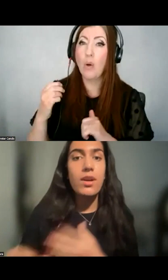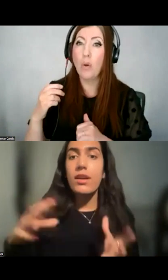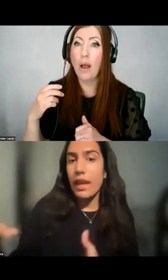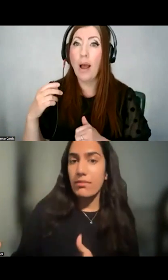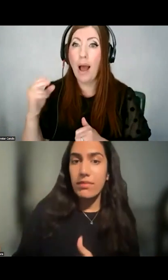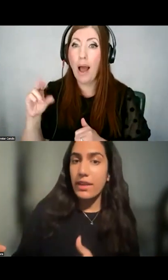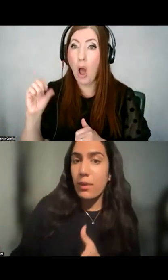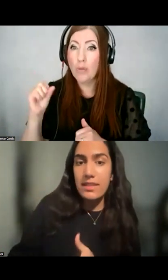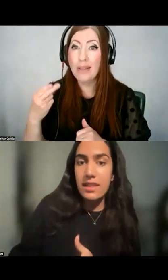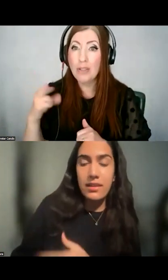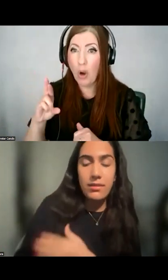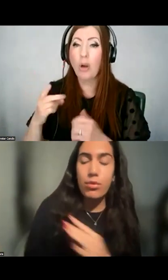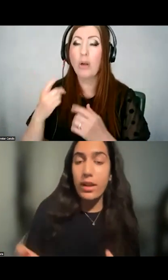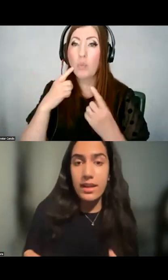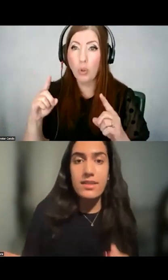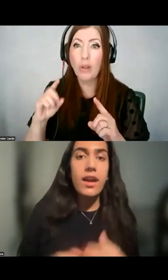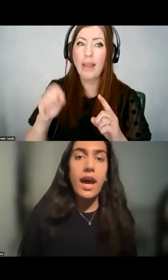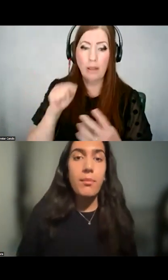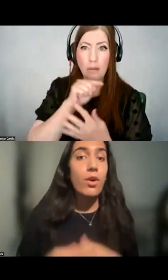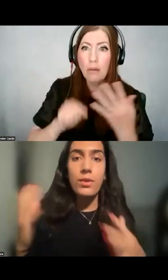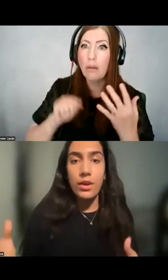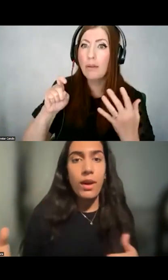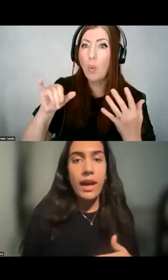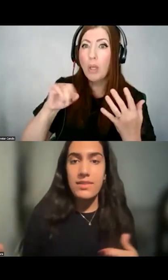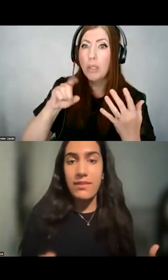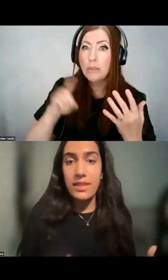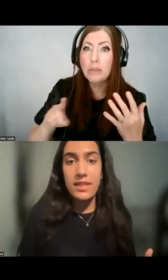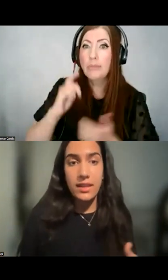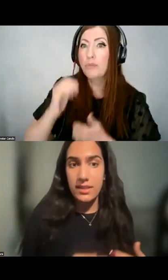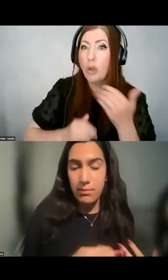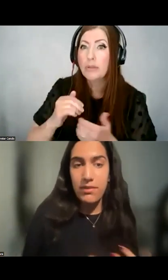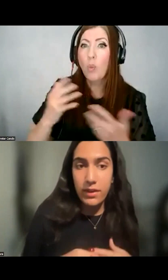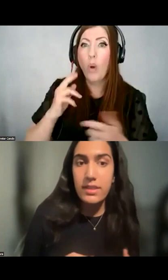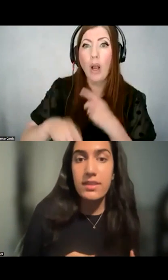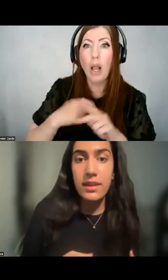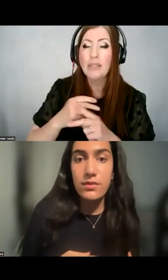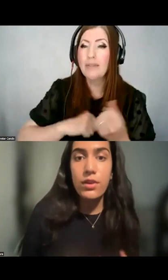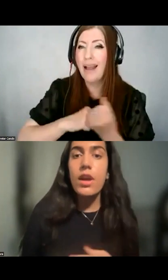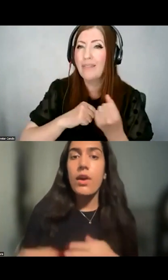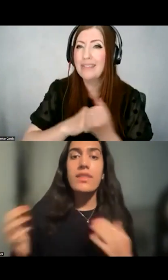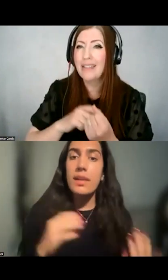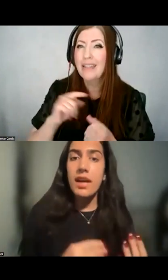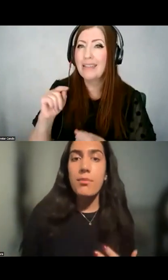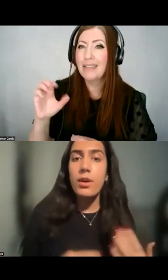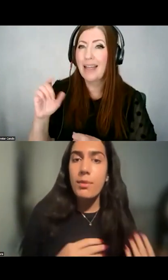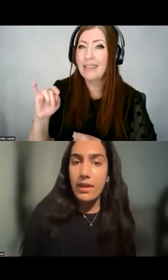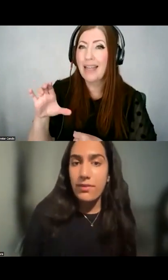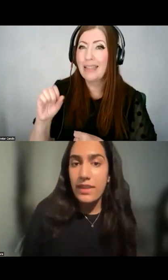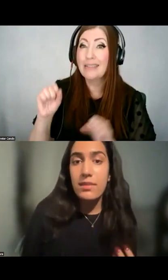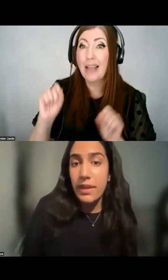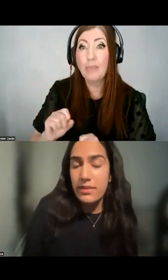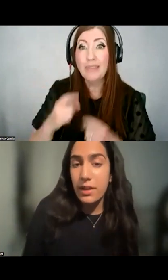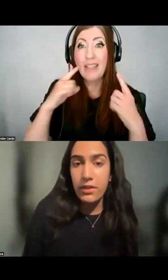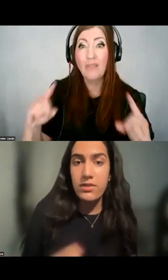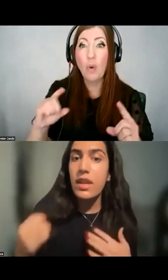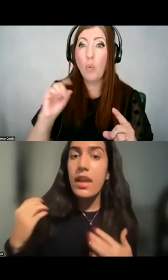into like XYZ process. Or what kinds of advocacy tactics can be very successful, or at the same time where we might face